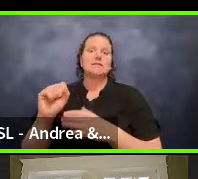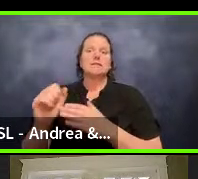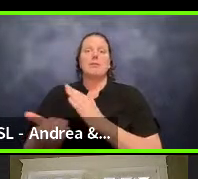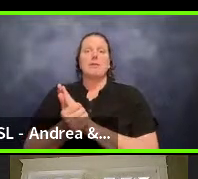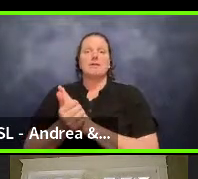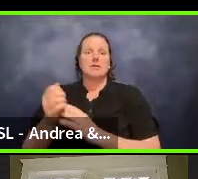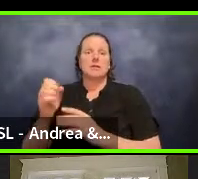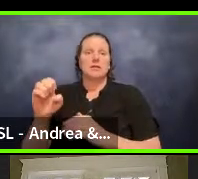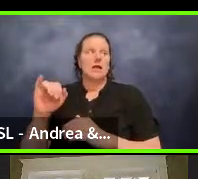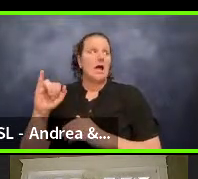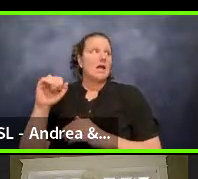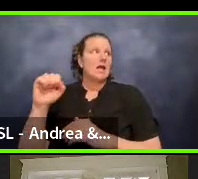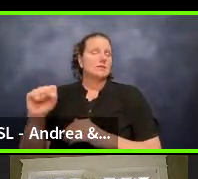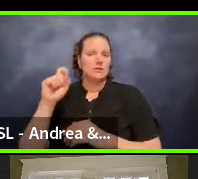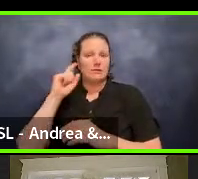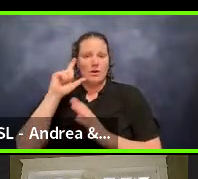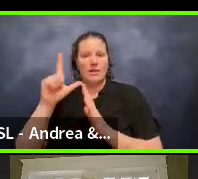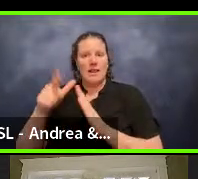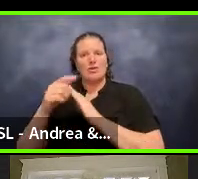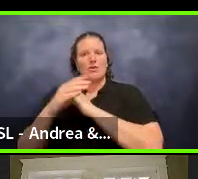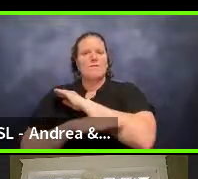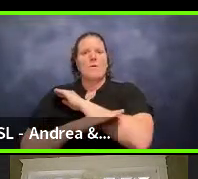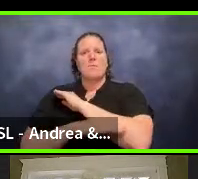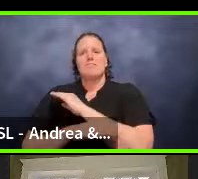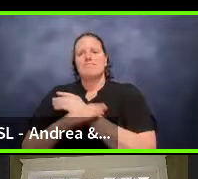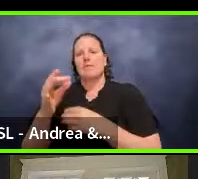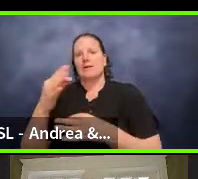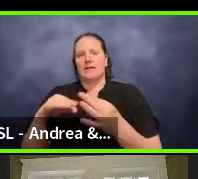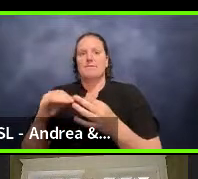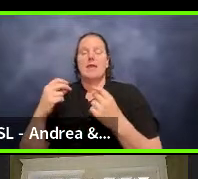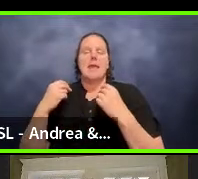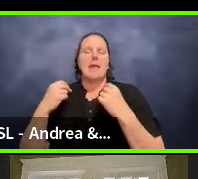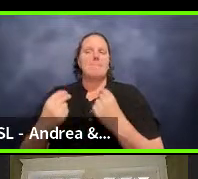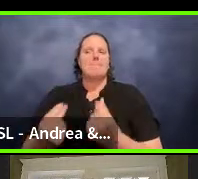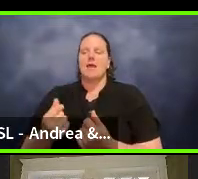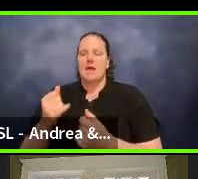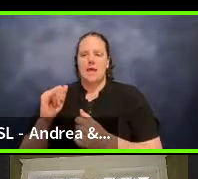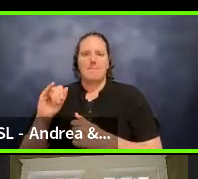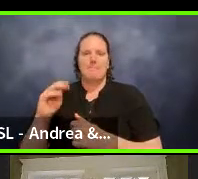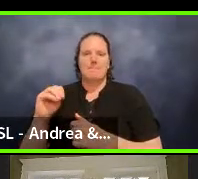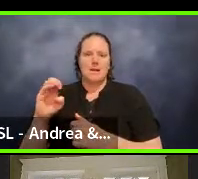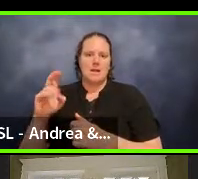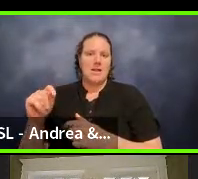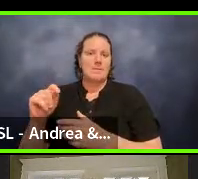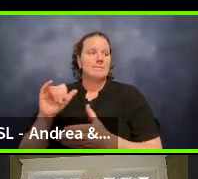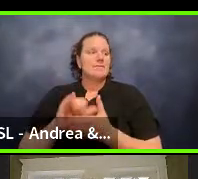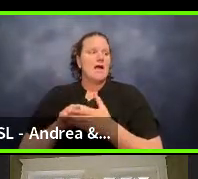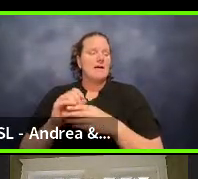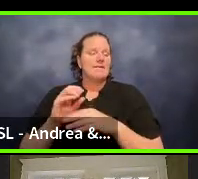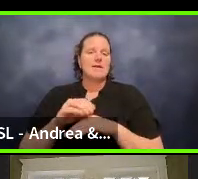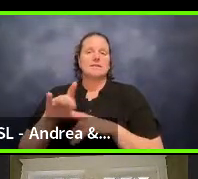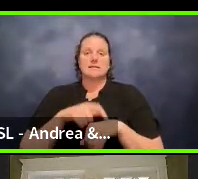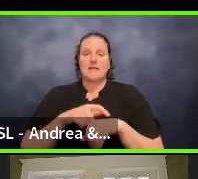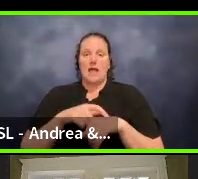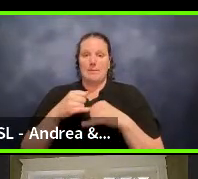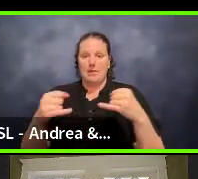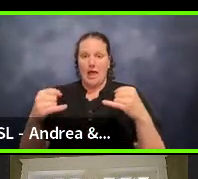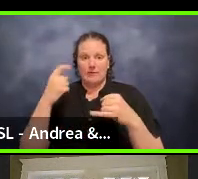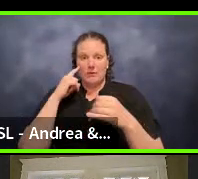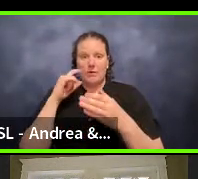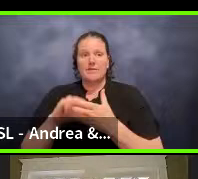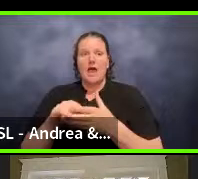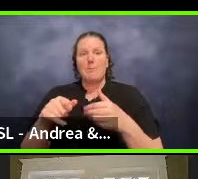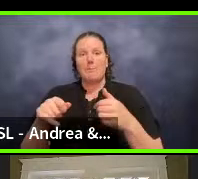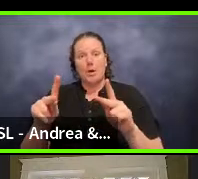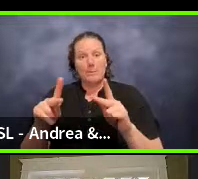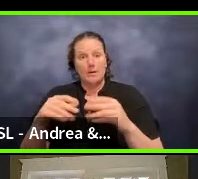later this fall instead of imminently, has that also affected the timeline for the permitting process? And